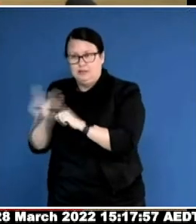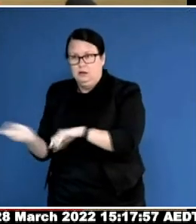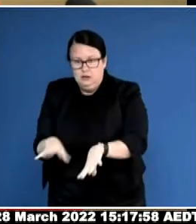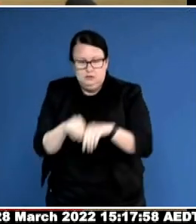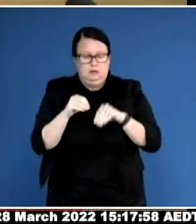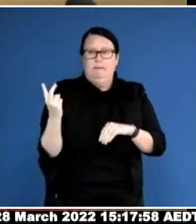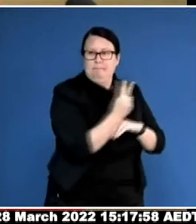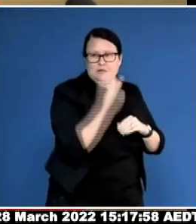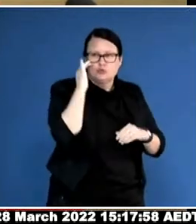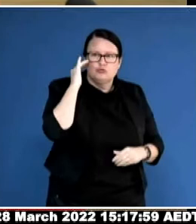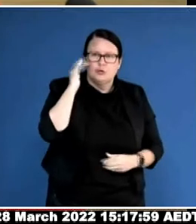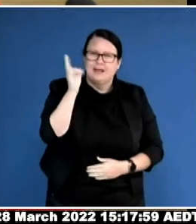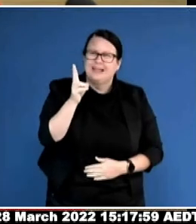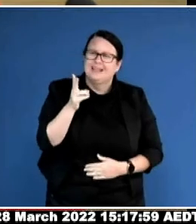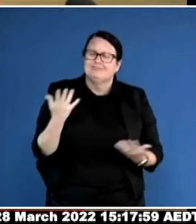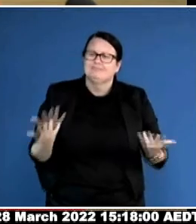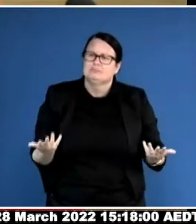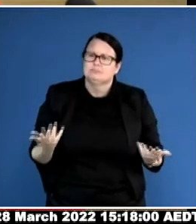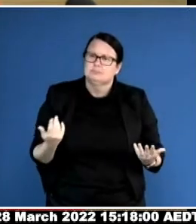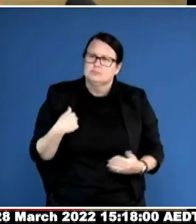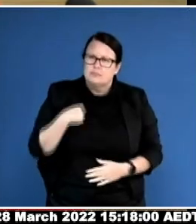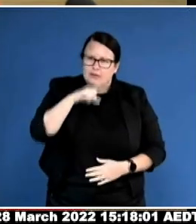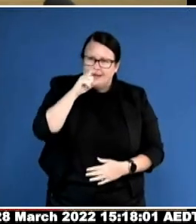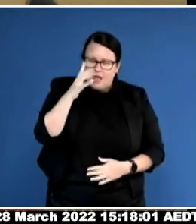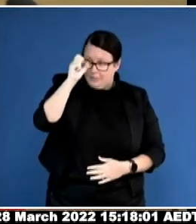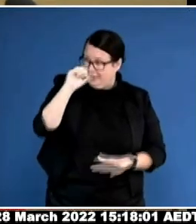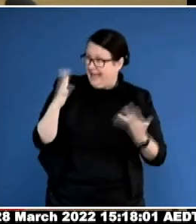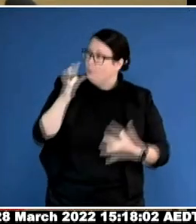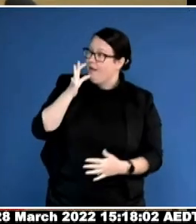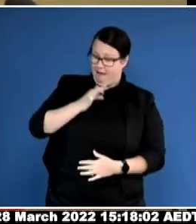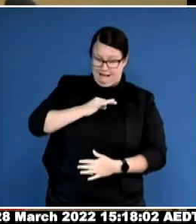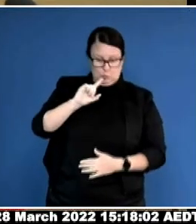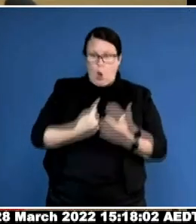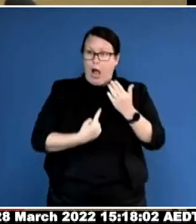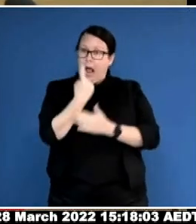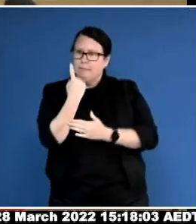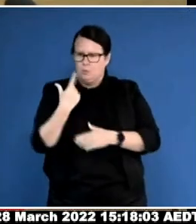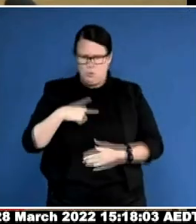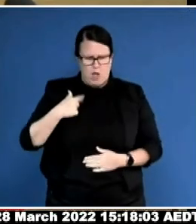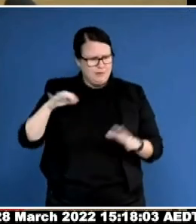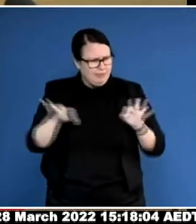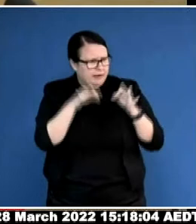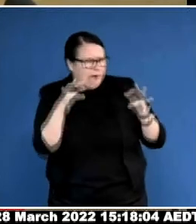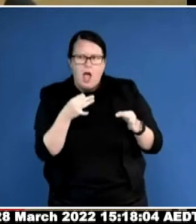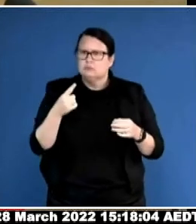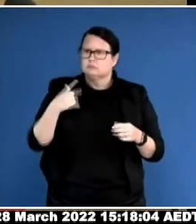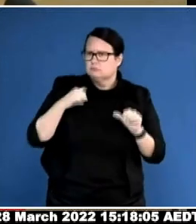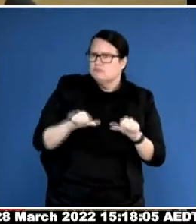to my room. I don't remember ever being asked about what had happened or if I was